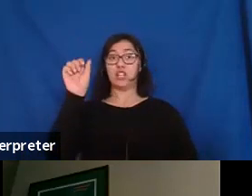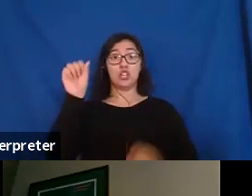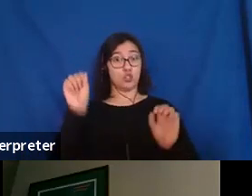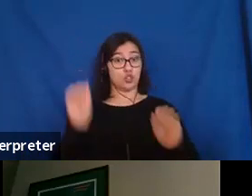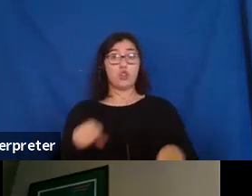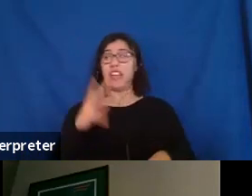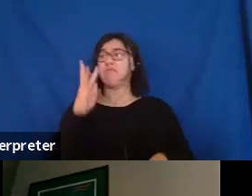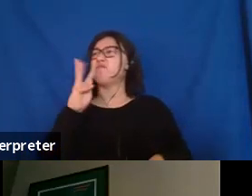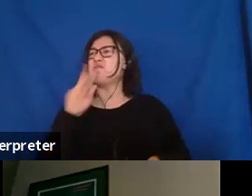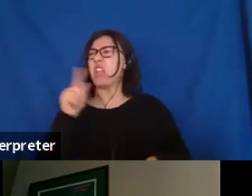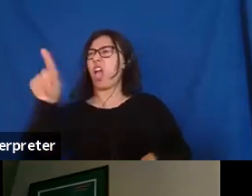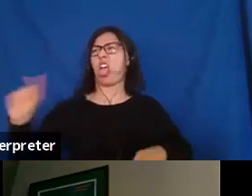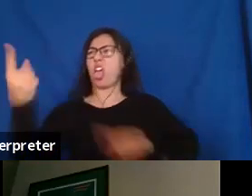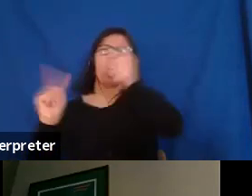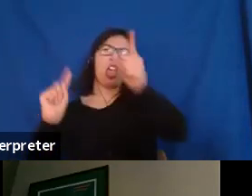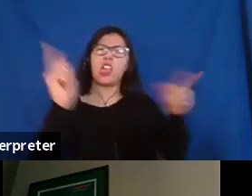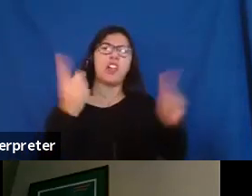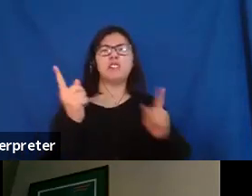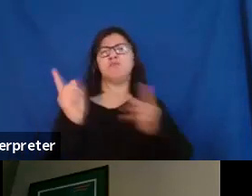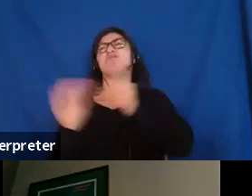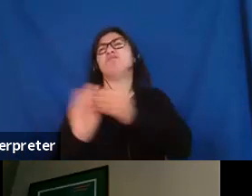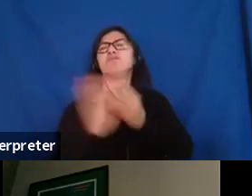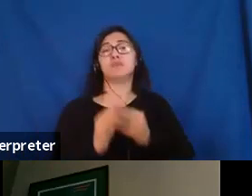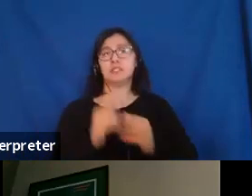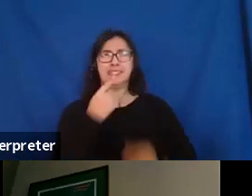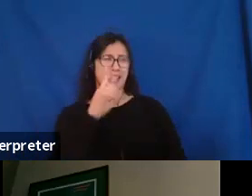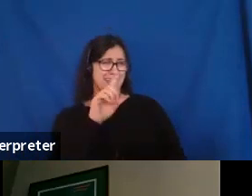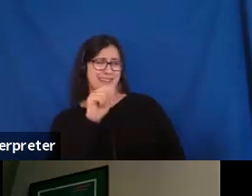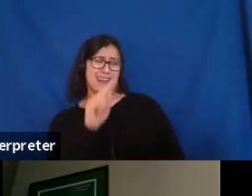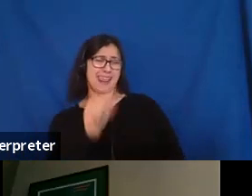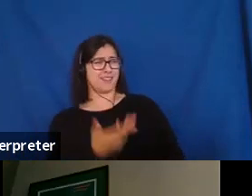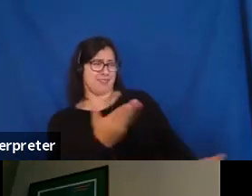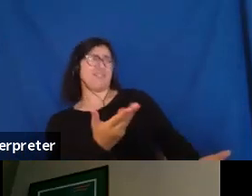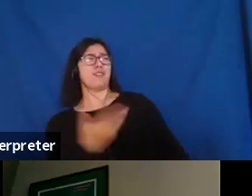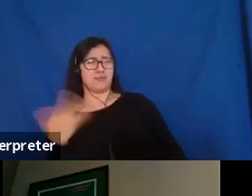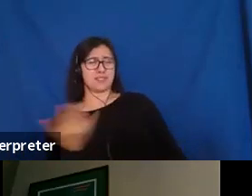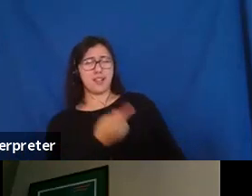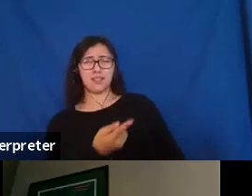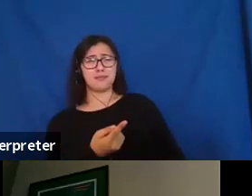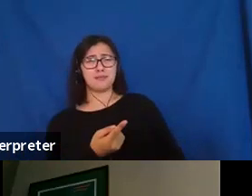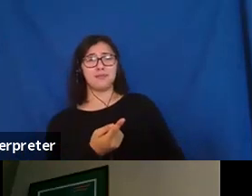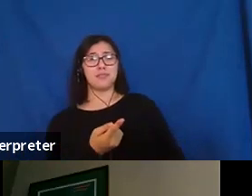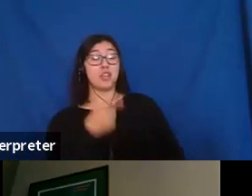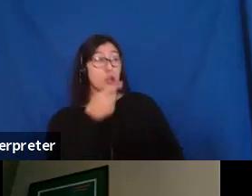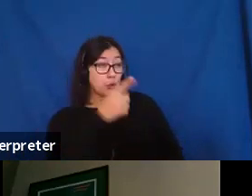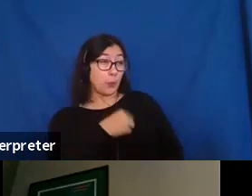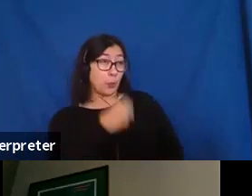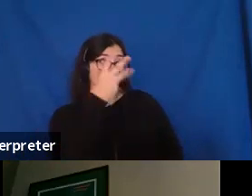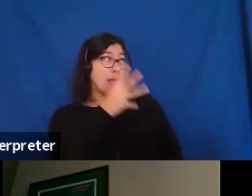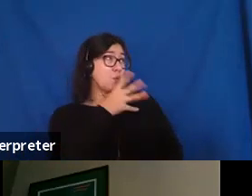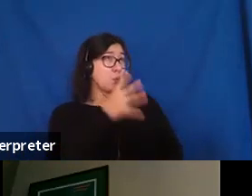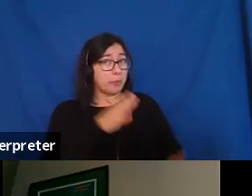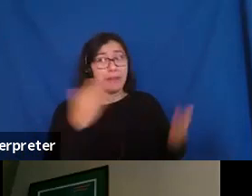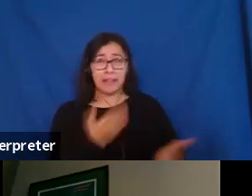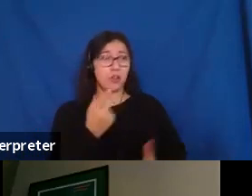right? She could have just gone off on Dana saying, yo, you're the white woman in the room, and really you're going to